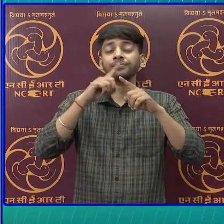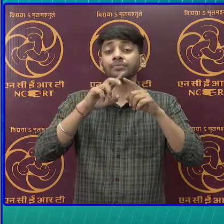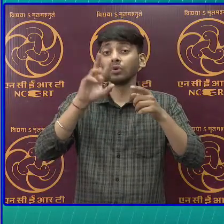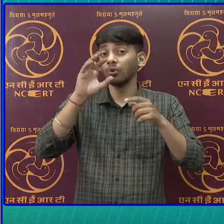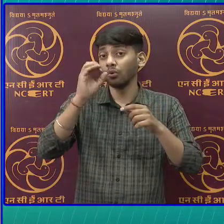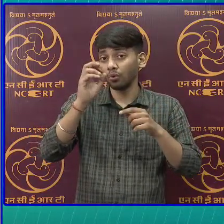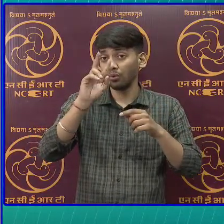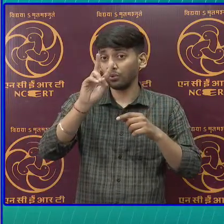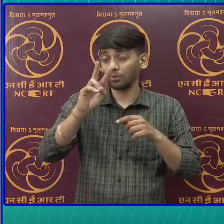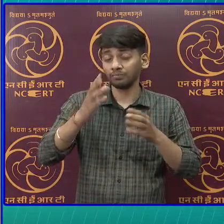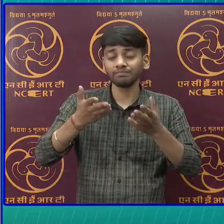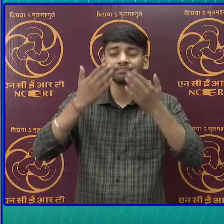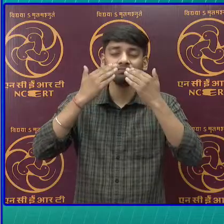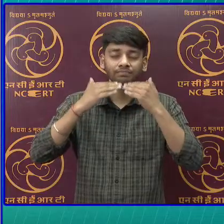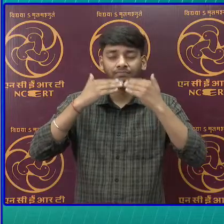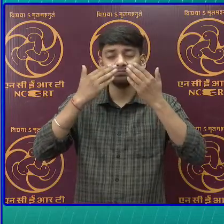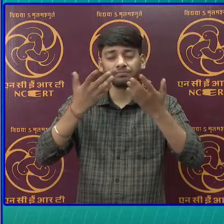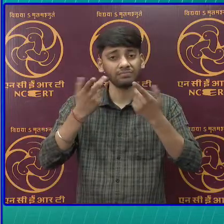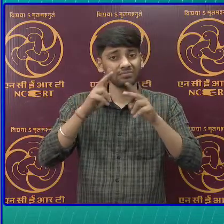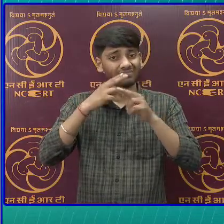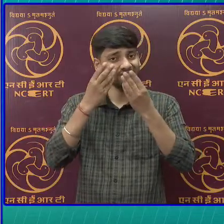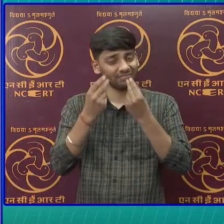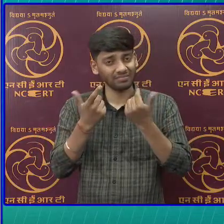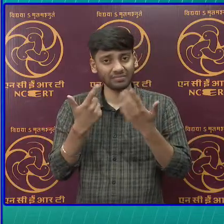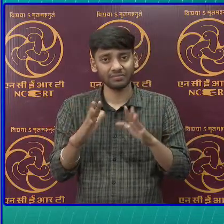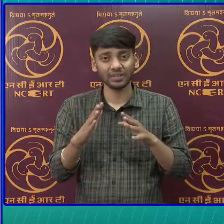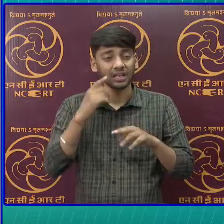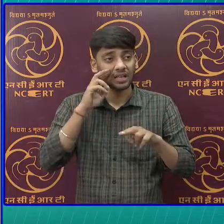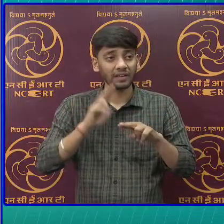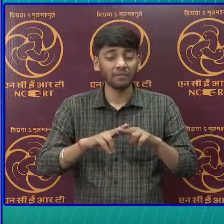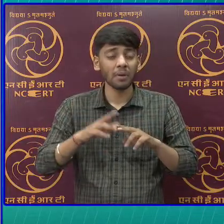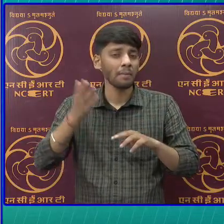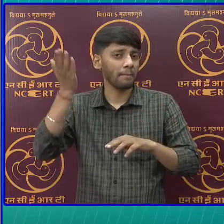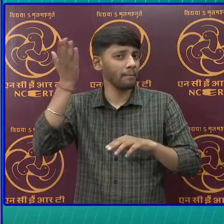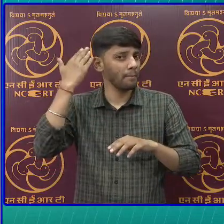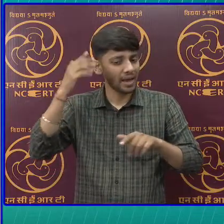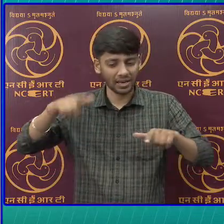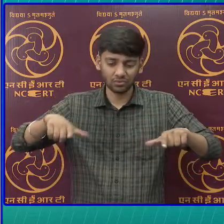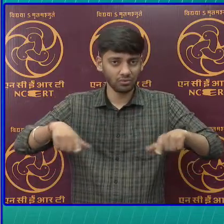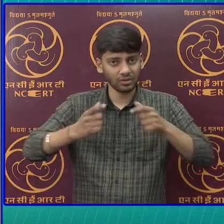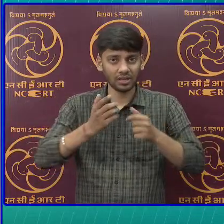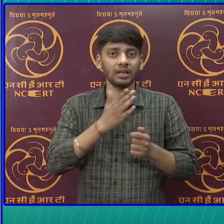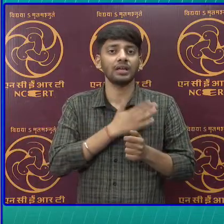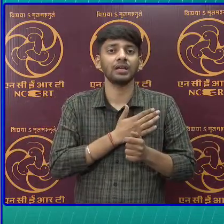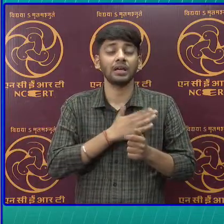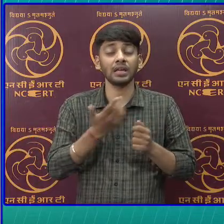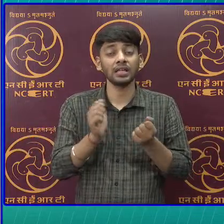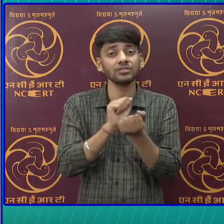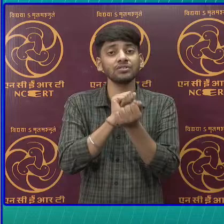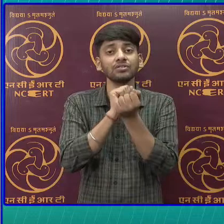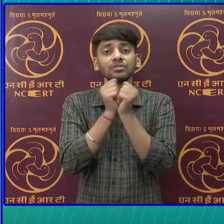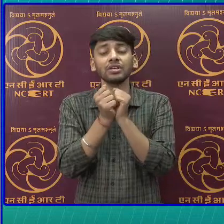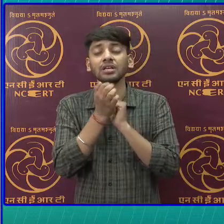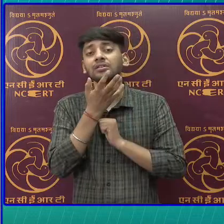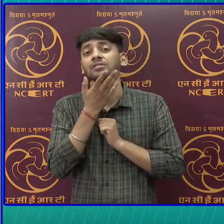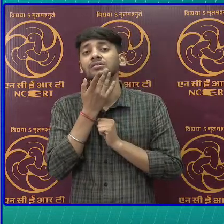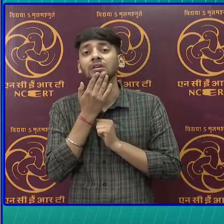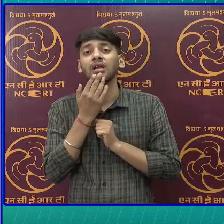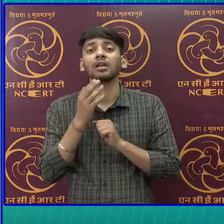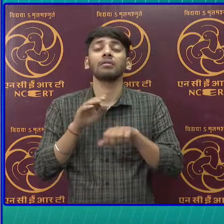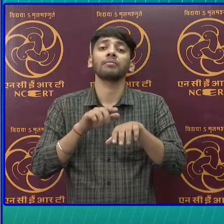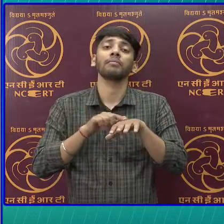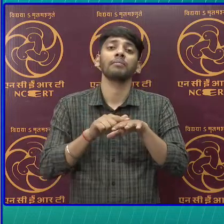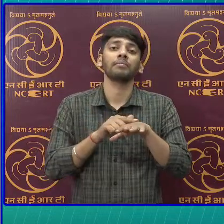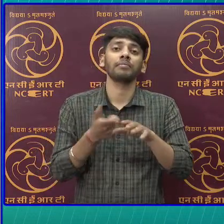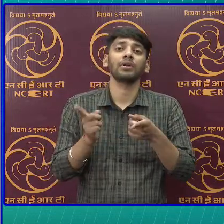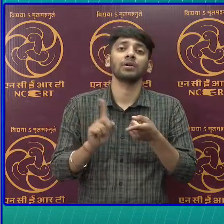decaying, okay? Browning earlier tree was green, now it has turn its color into brown. Okay, the